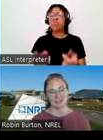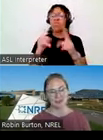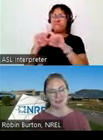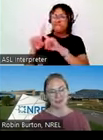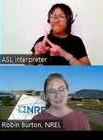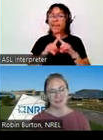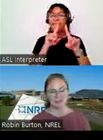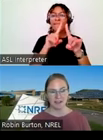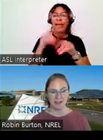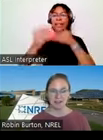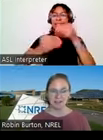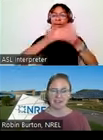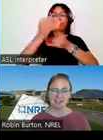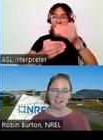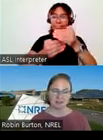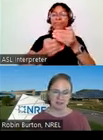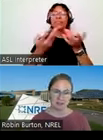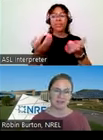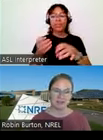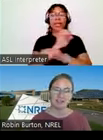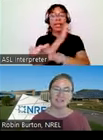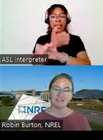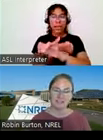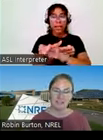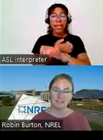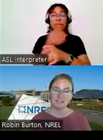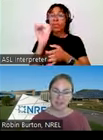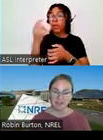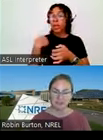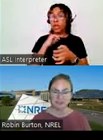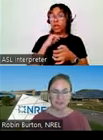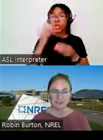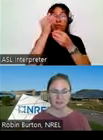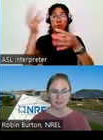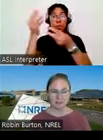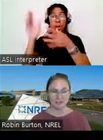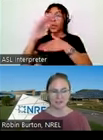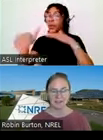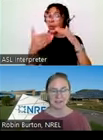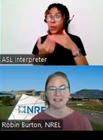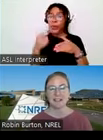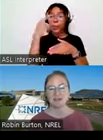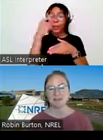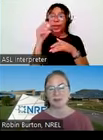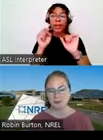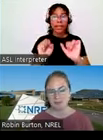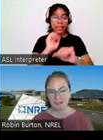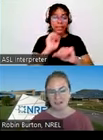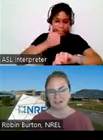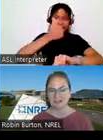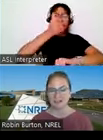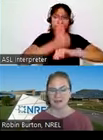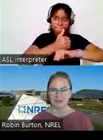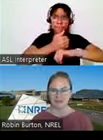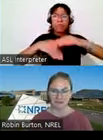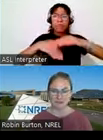extensive stakeholder interaction and sharing information to create a foundation for future implementation. And we're publishing